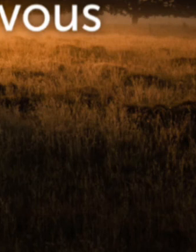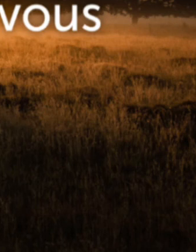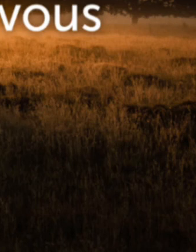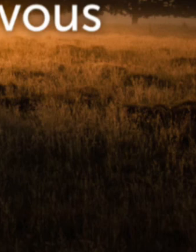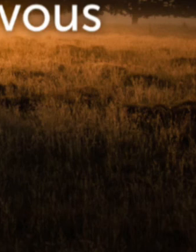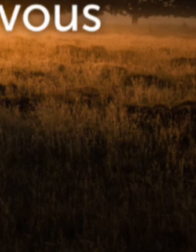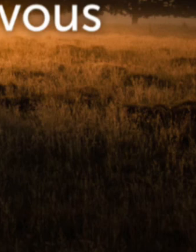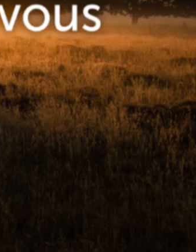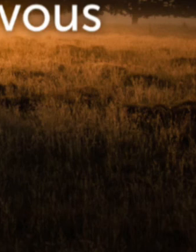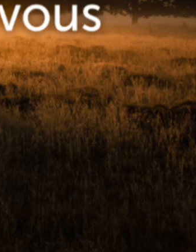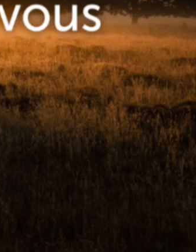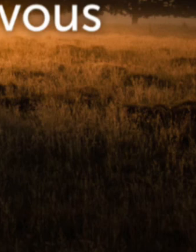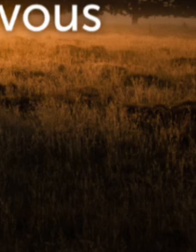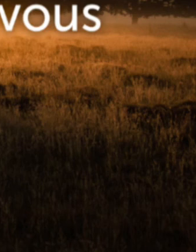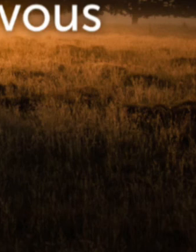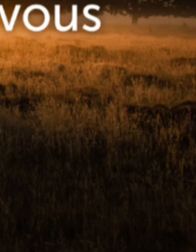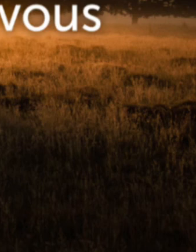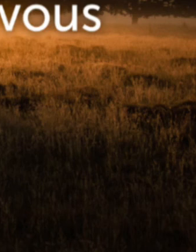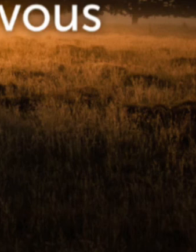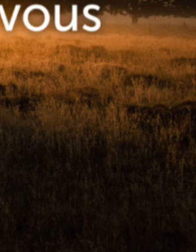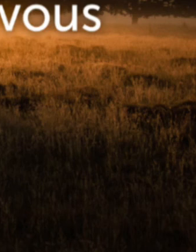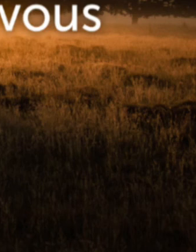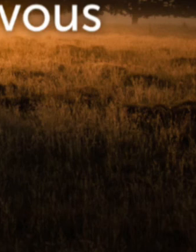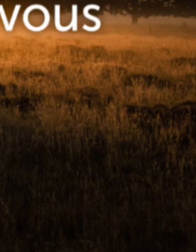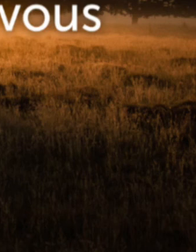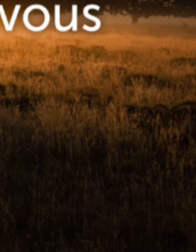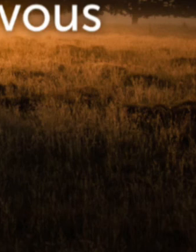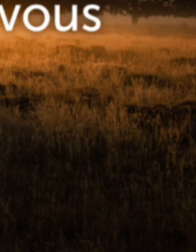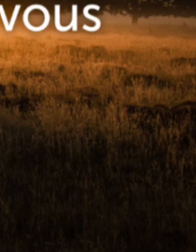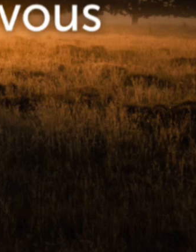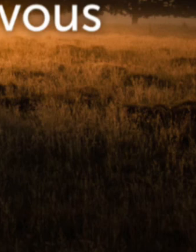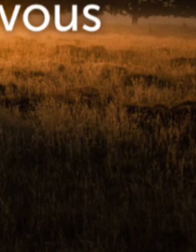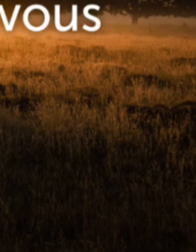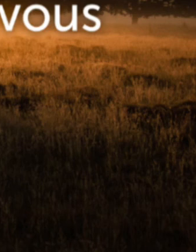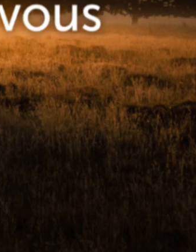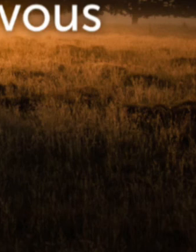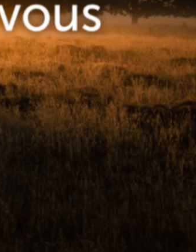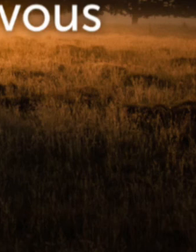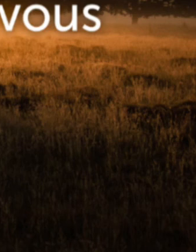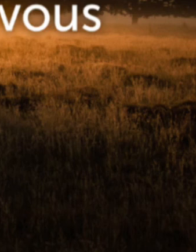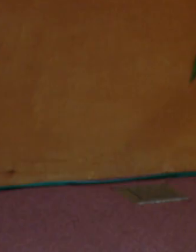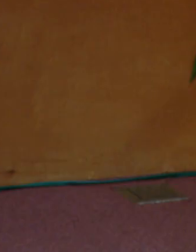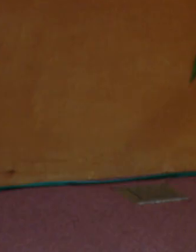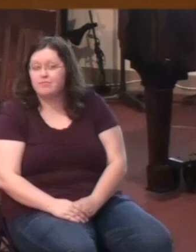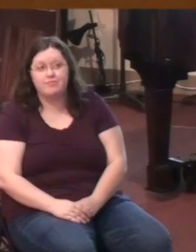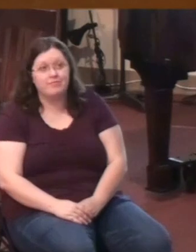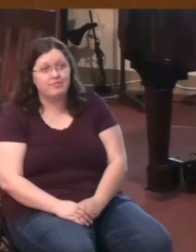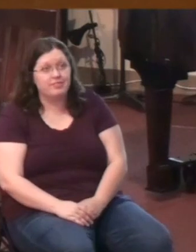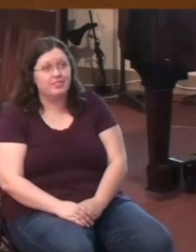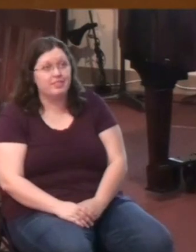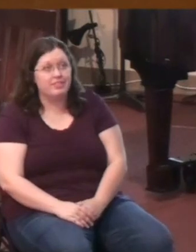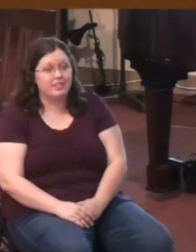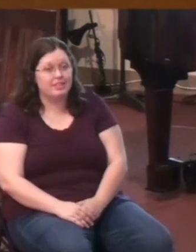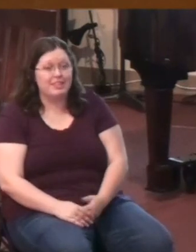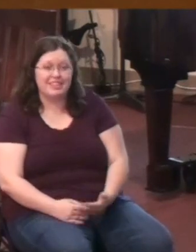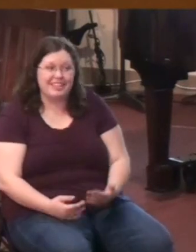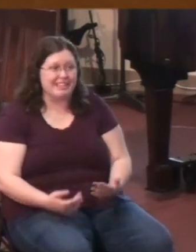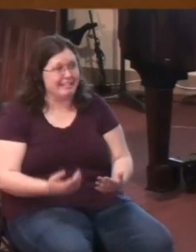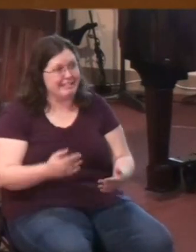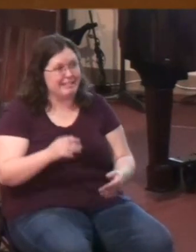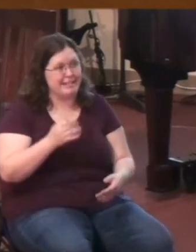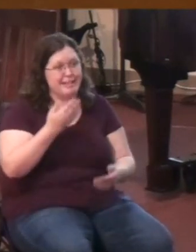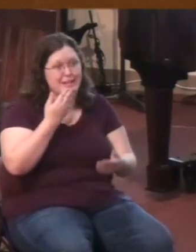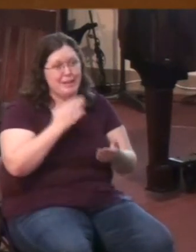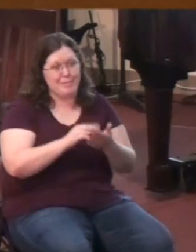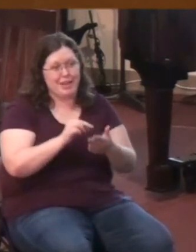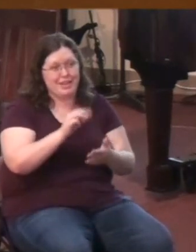your autonomic nervous system that actually is running the show. Okay, that sounds like bad news, doesn't it? This is from Dr.